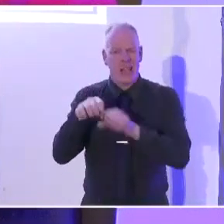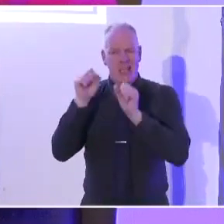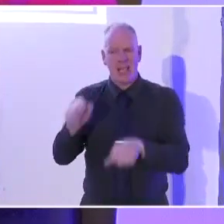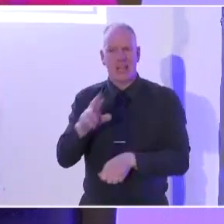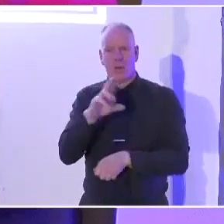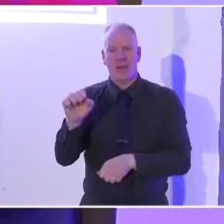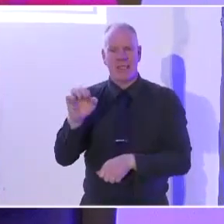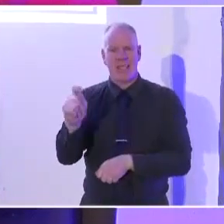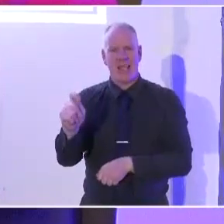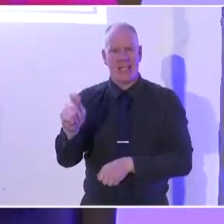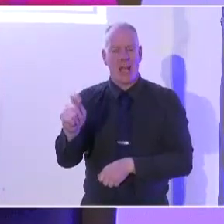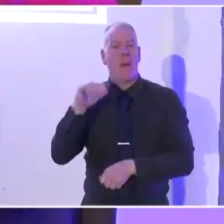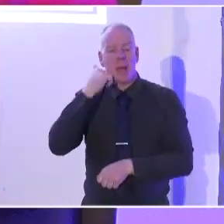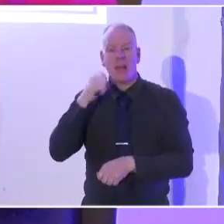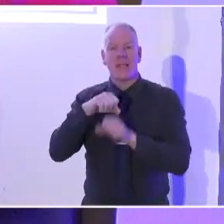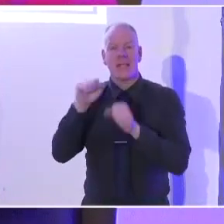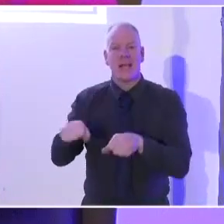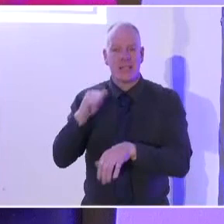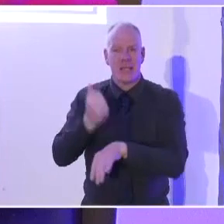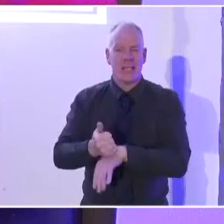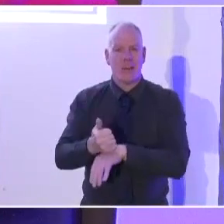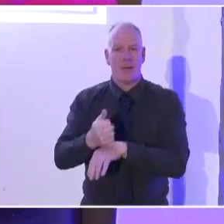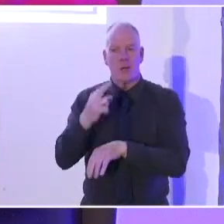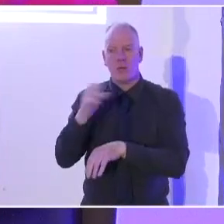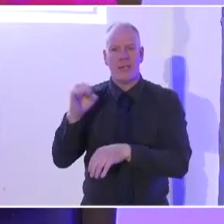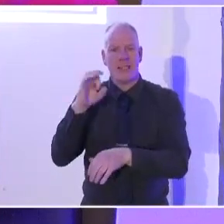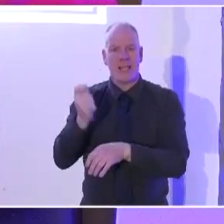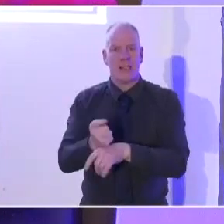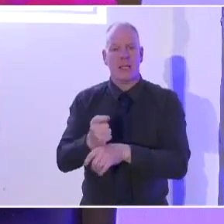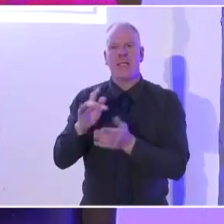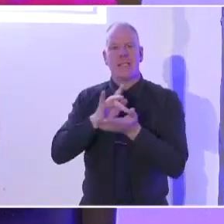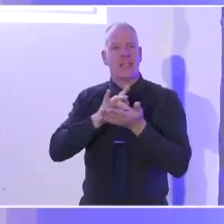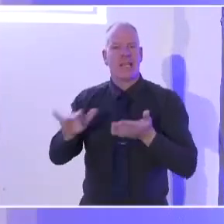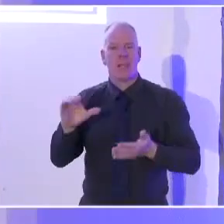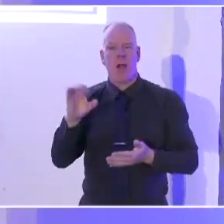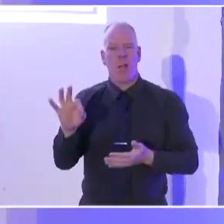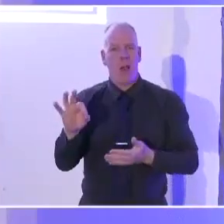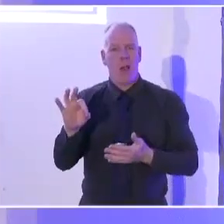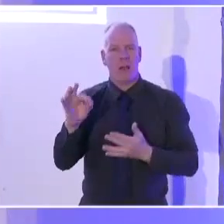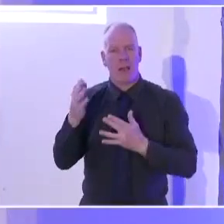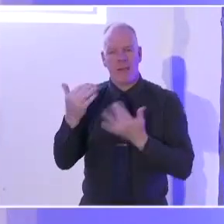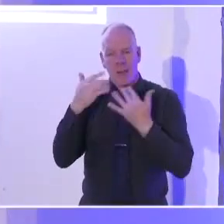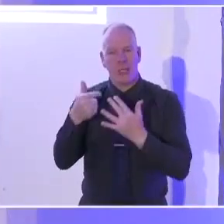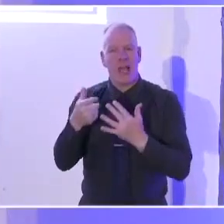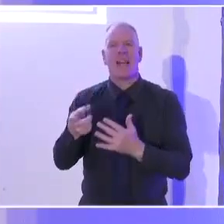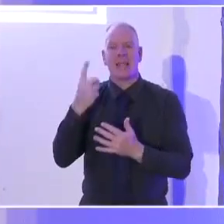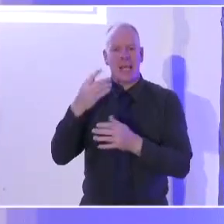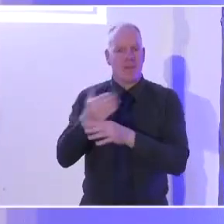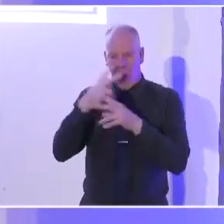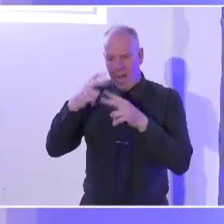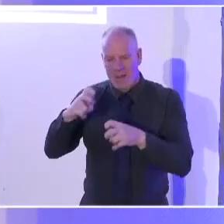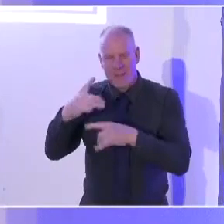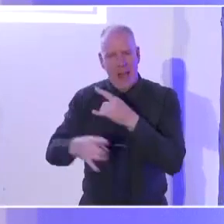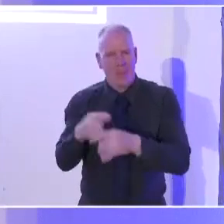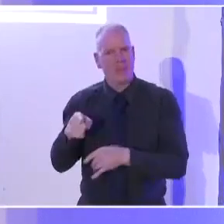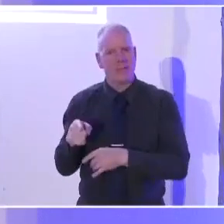reset. And by doing so, they had deleted logging data on the system. And they did this before the forensic analysis took